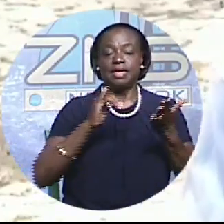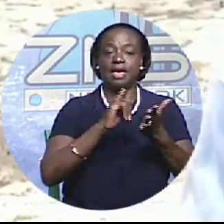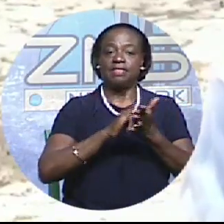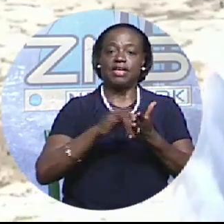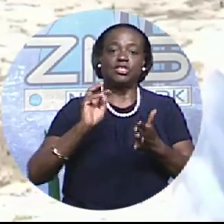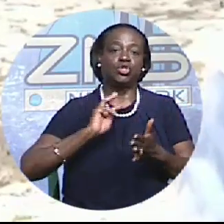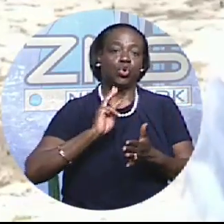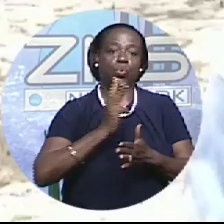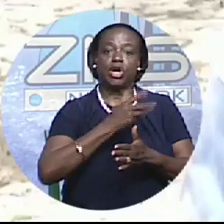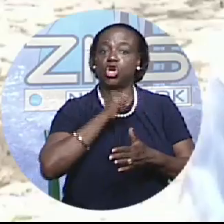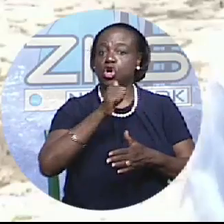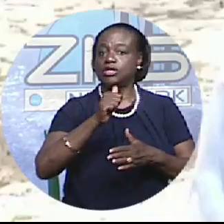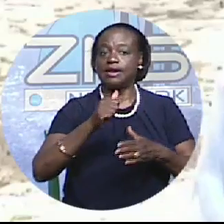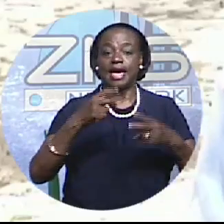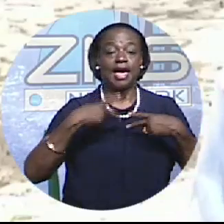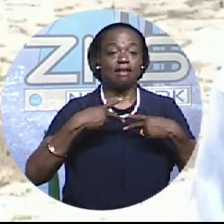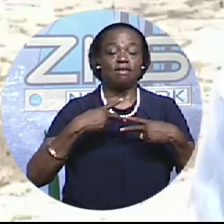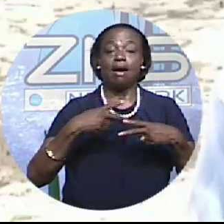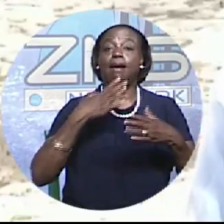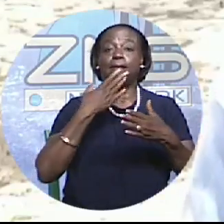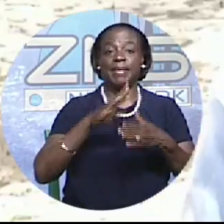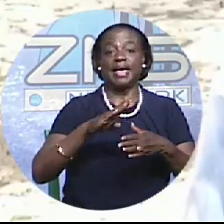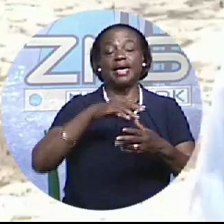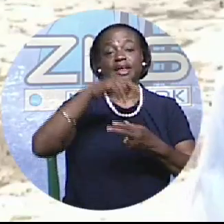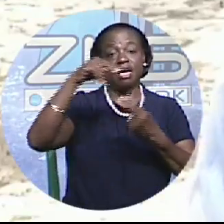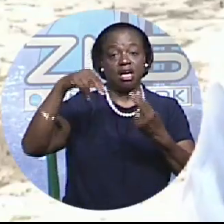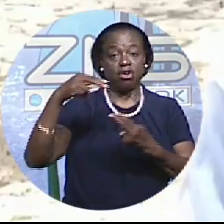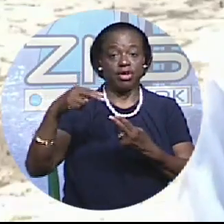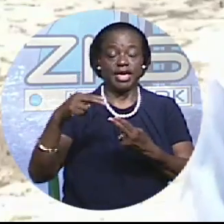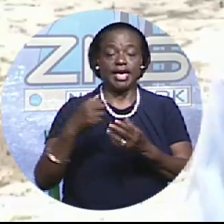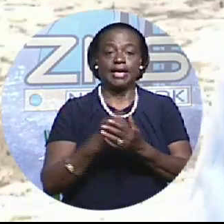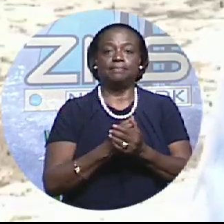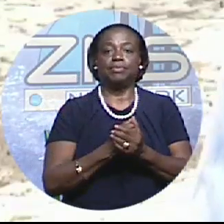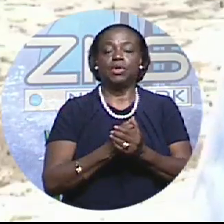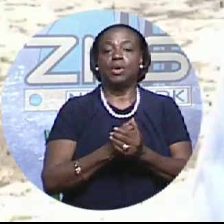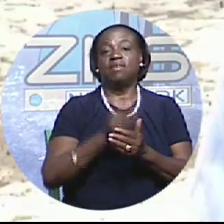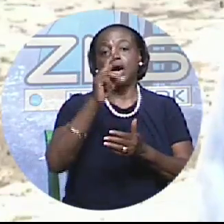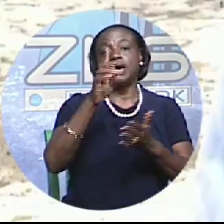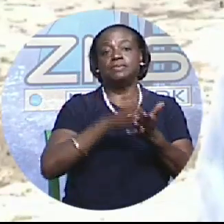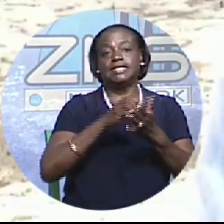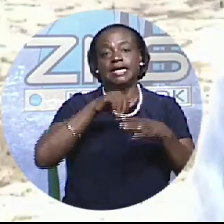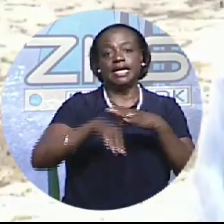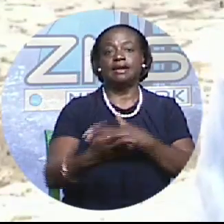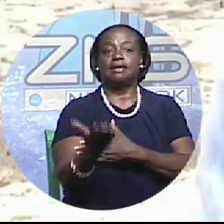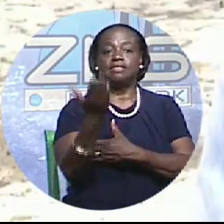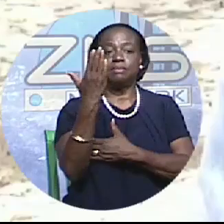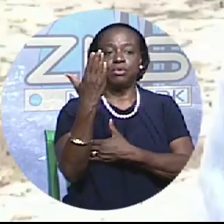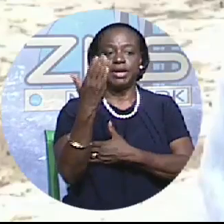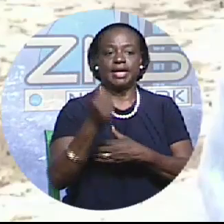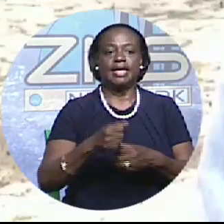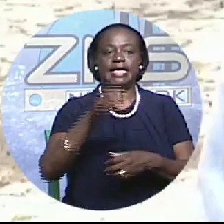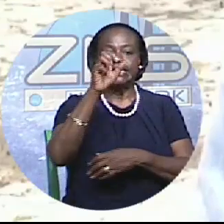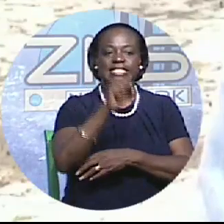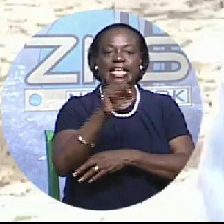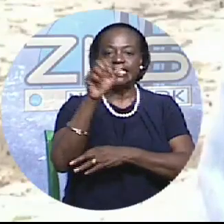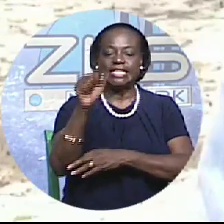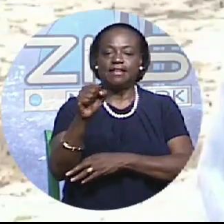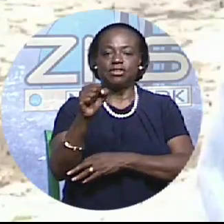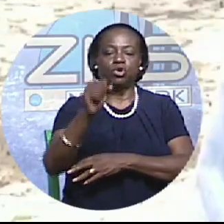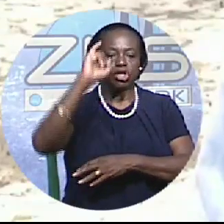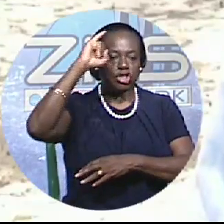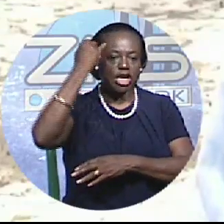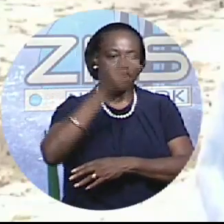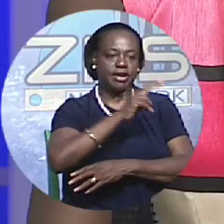outskirts of what was Tropical Storm Erica. We'll have more of an update in the morning, but for now, reporting from San Salvador, I'm